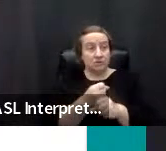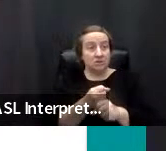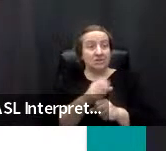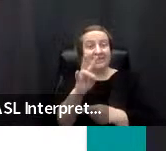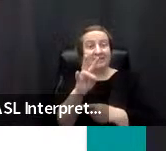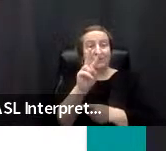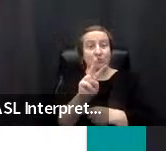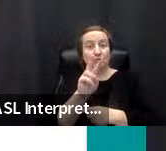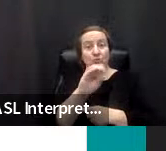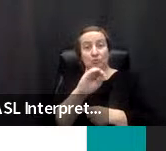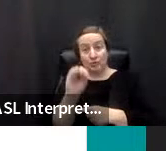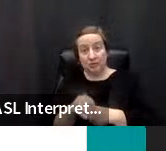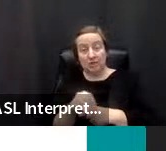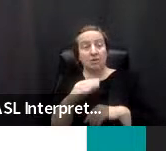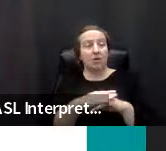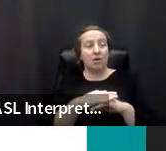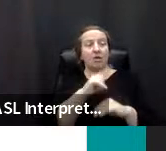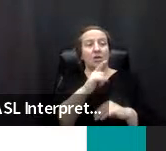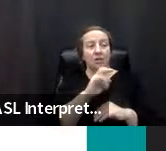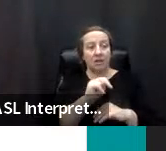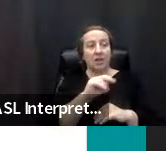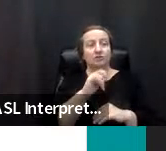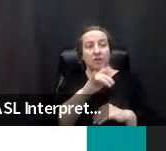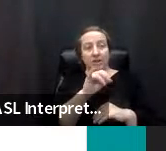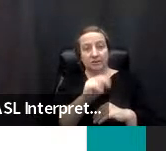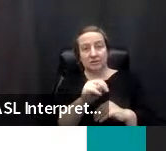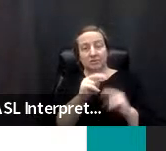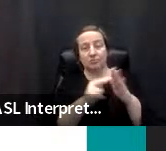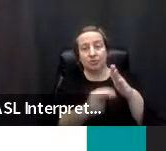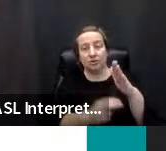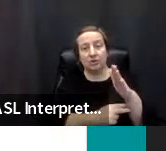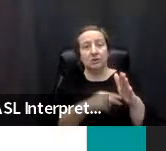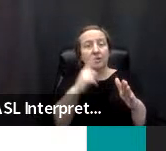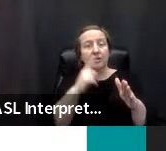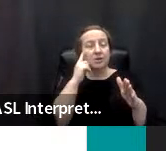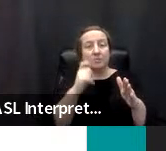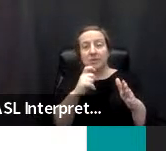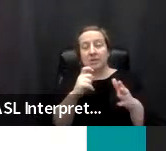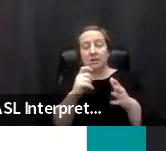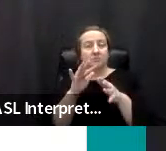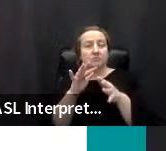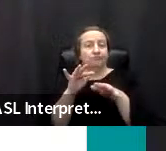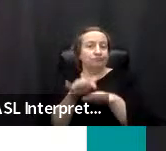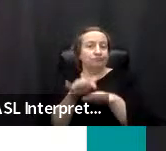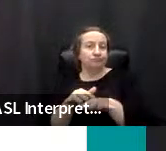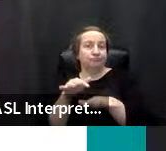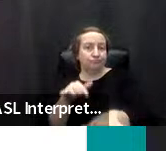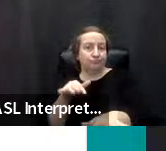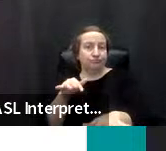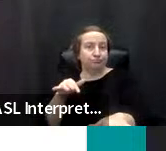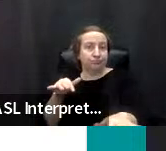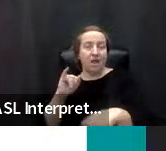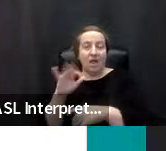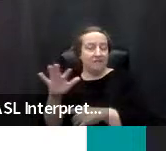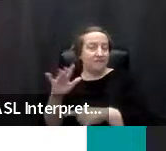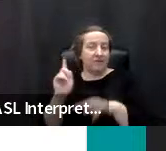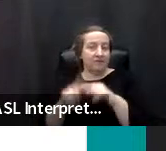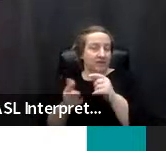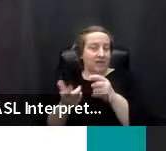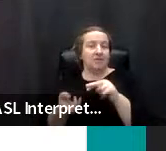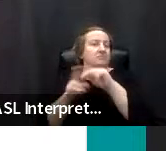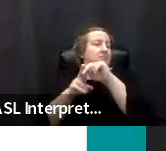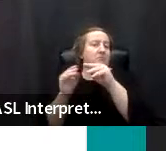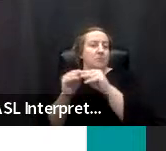that increase has occurred on the Glenn Jackson Bridge due to capacity constraints and congestion that's extensive on the I-5